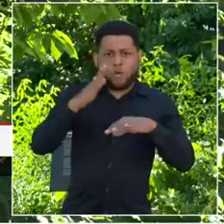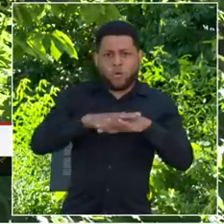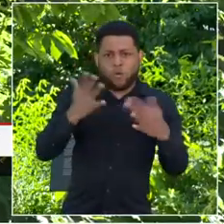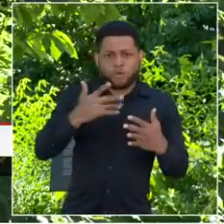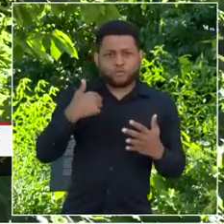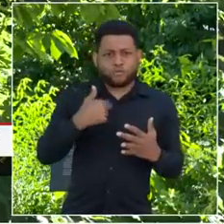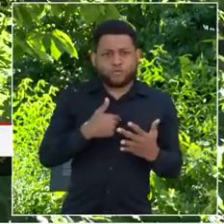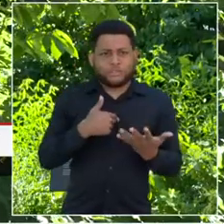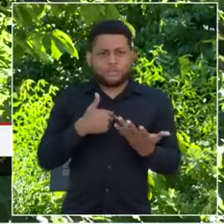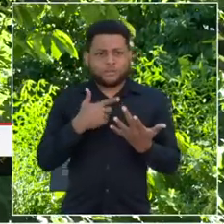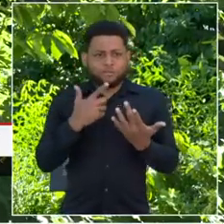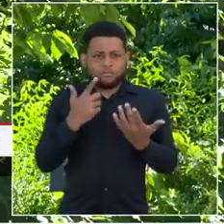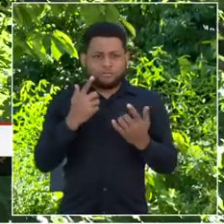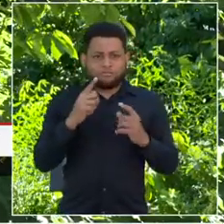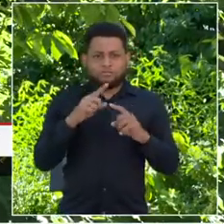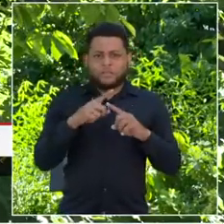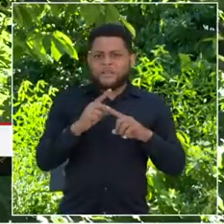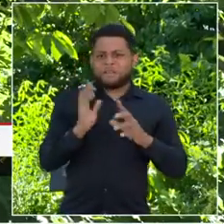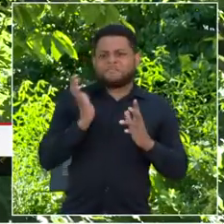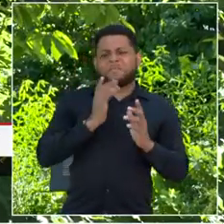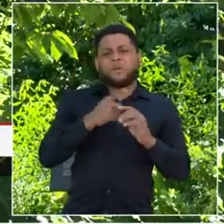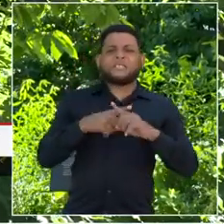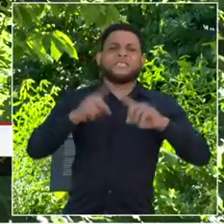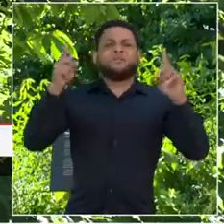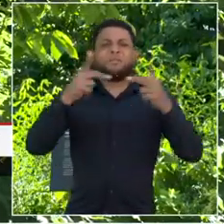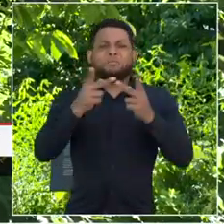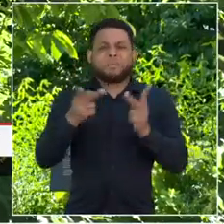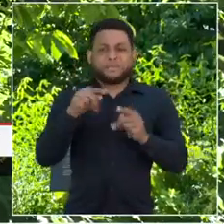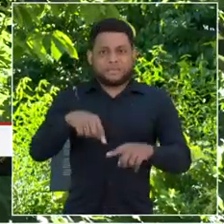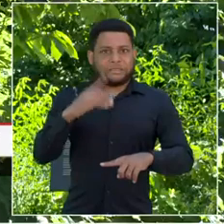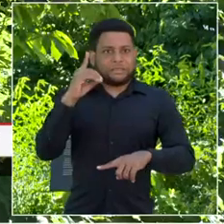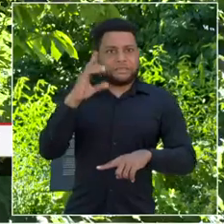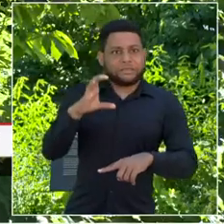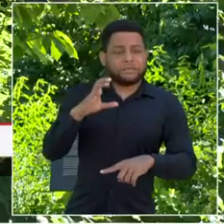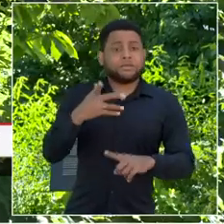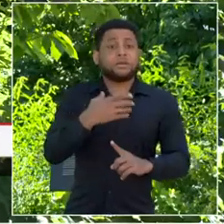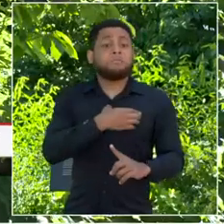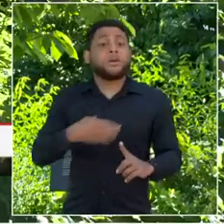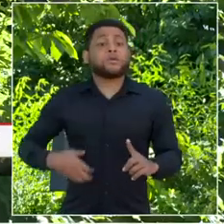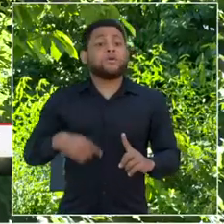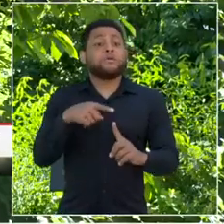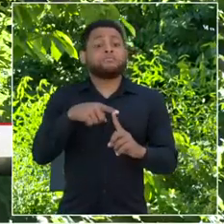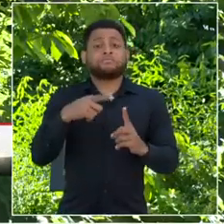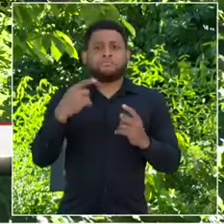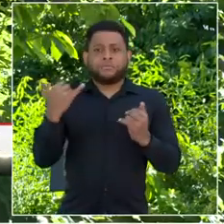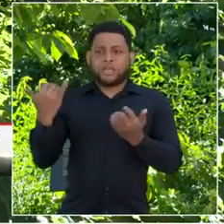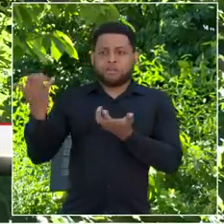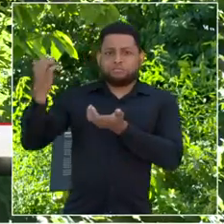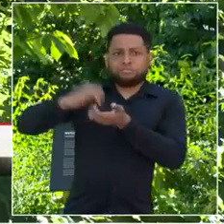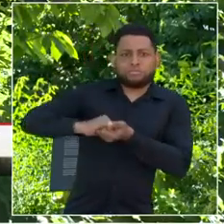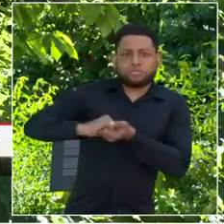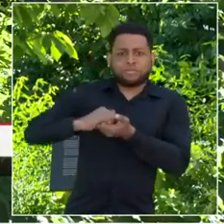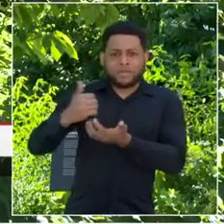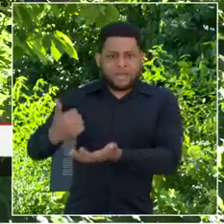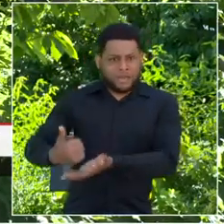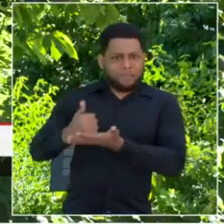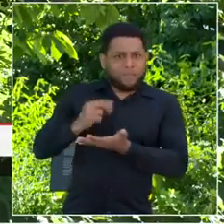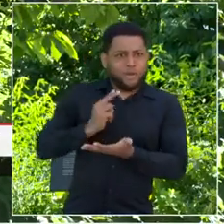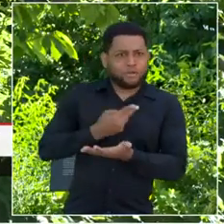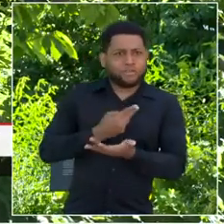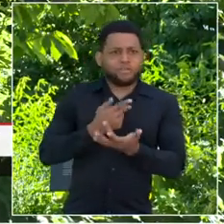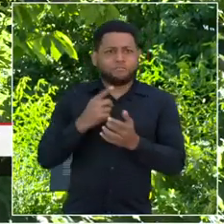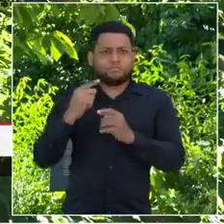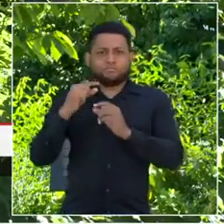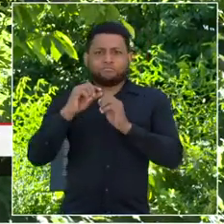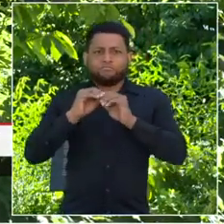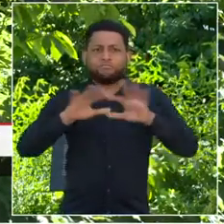the mayor's been an incredible partner of ours in terms of traveling globally and supporting our efforts to bring meetings to Washington as a whole. She